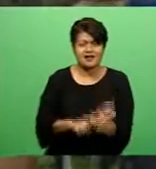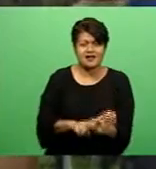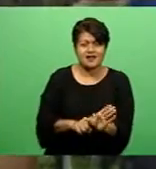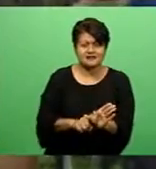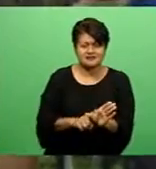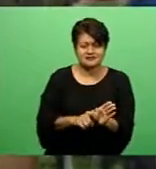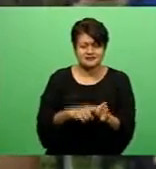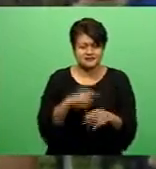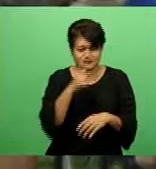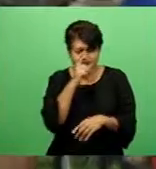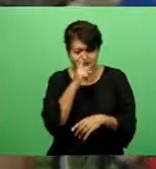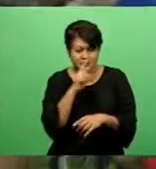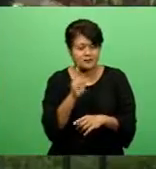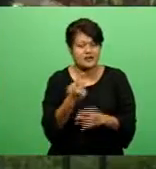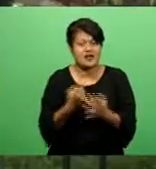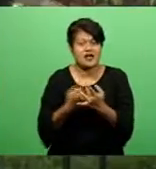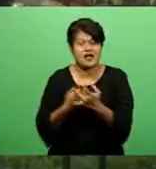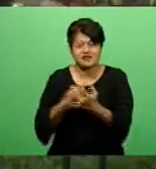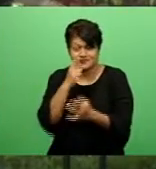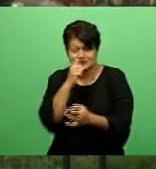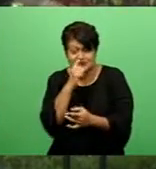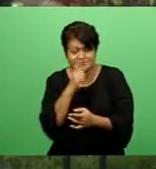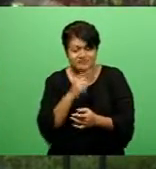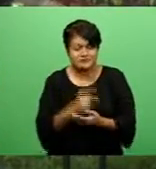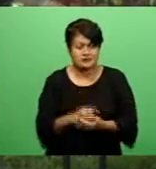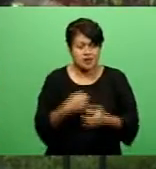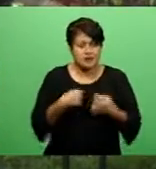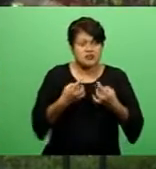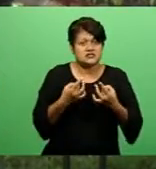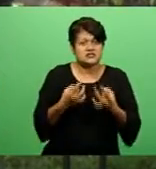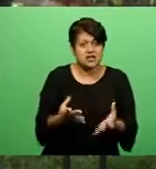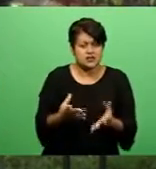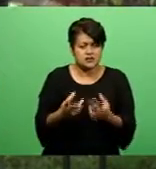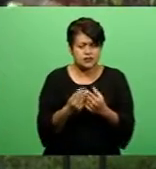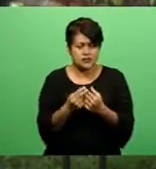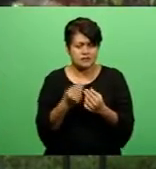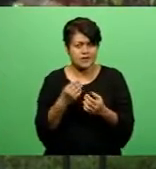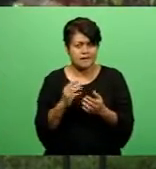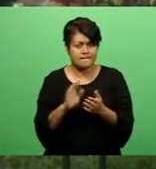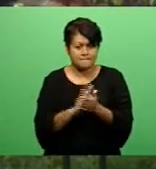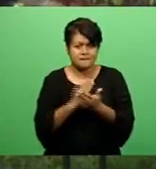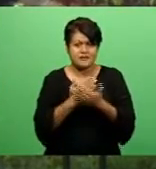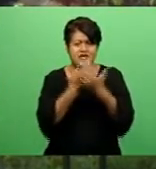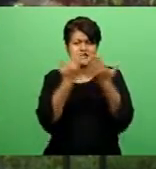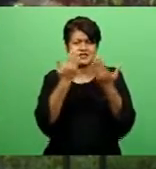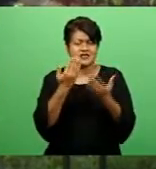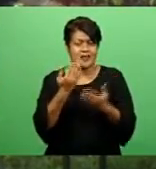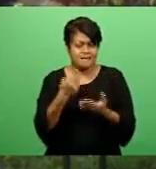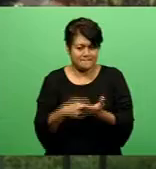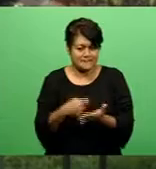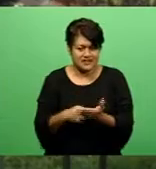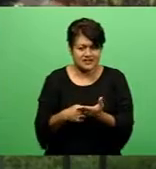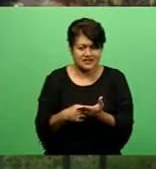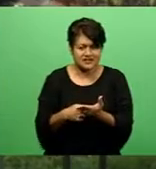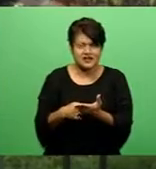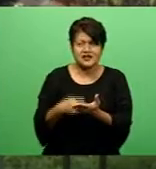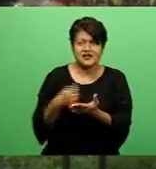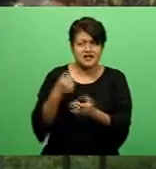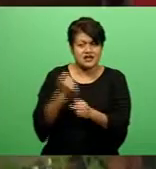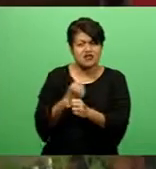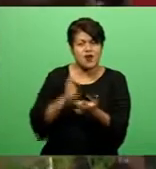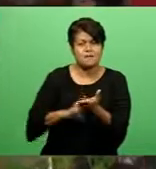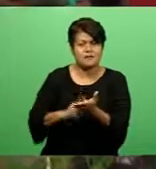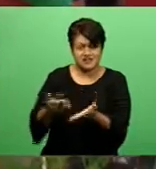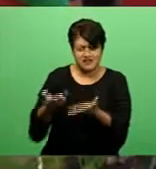business minds. So I started with my birthday money my Nana gave me. She gave me $20 for my birthday money. So Mommy went to buy